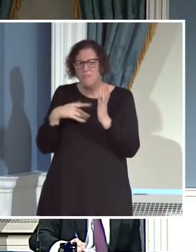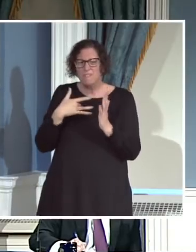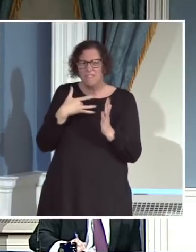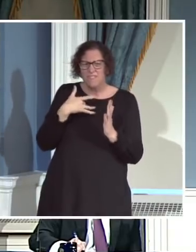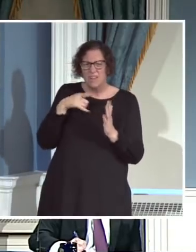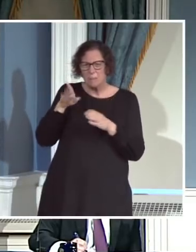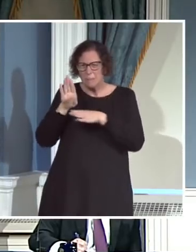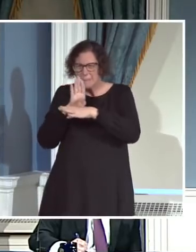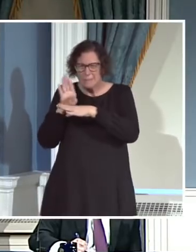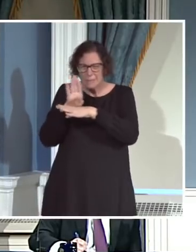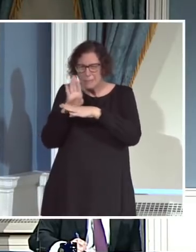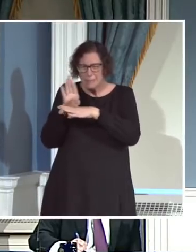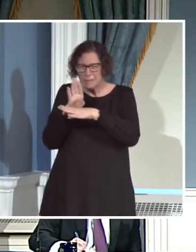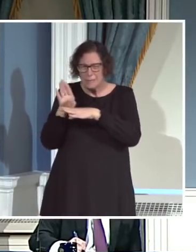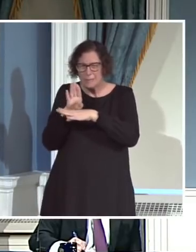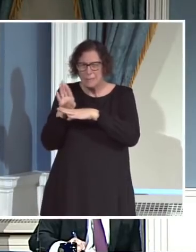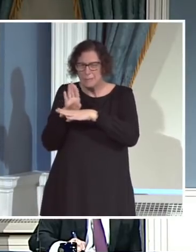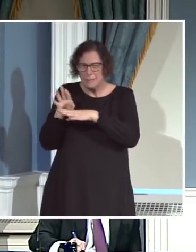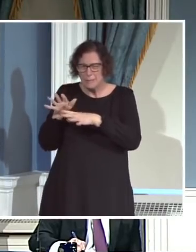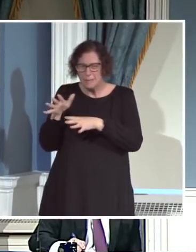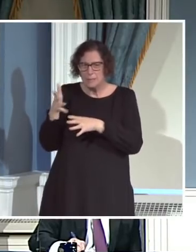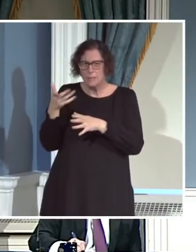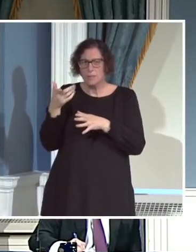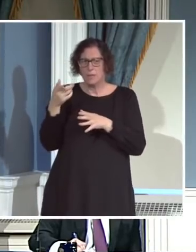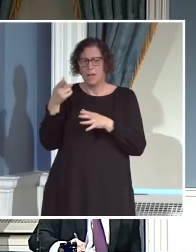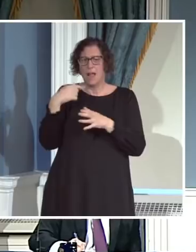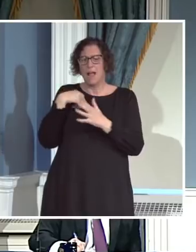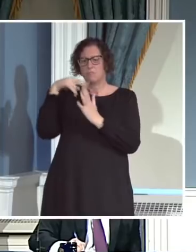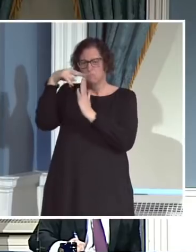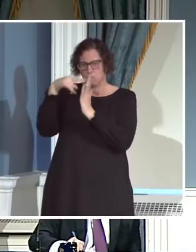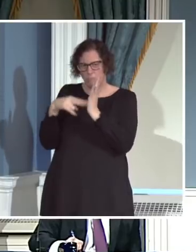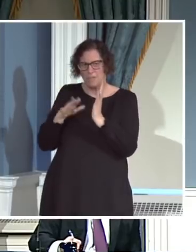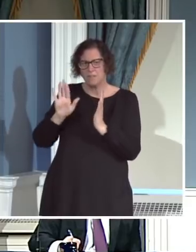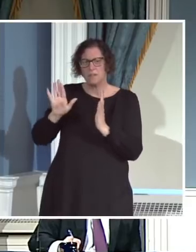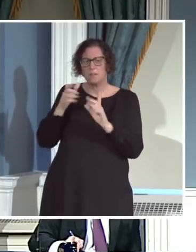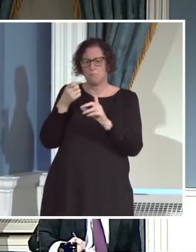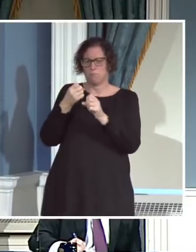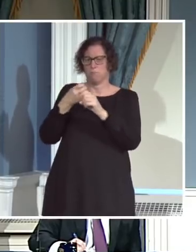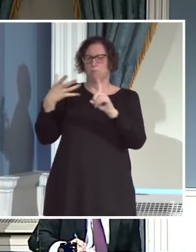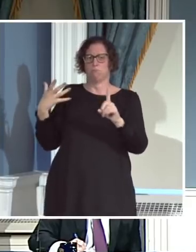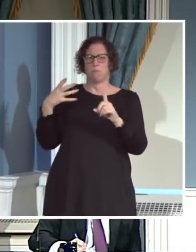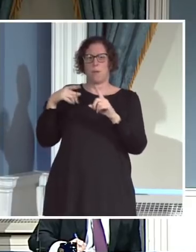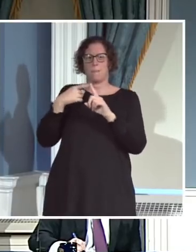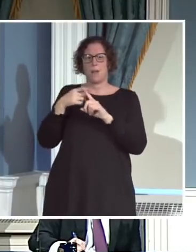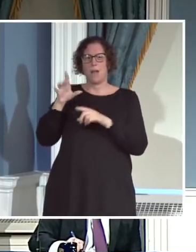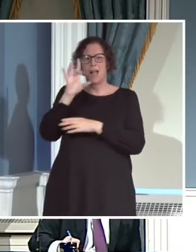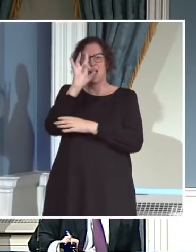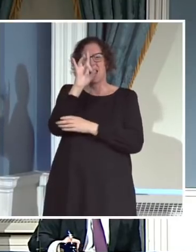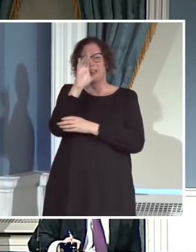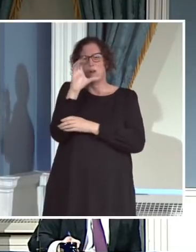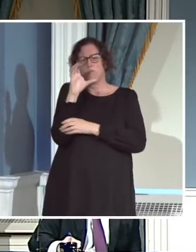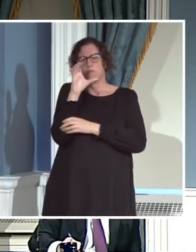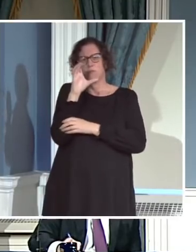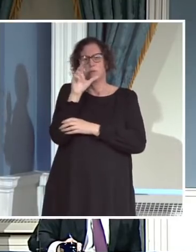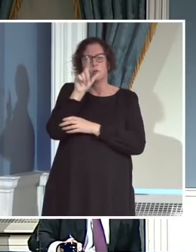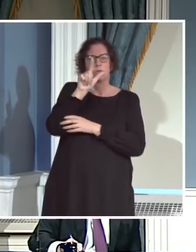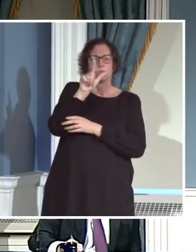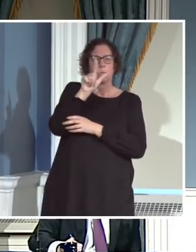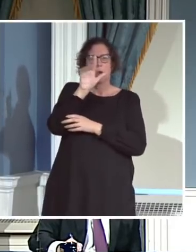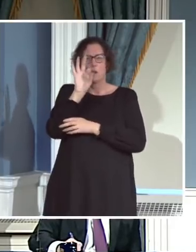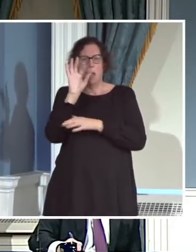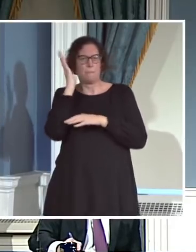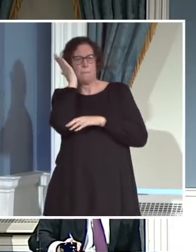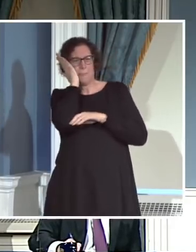they can expand to a total of 829 beds. The state, Congressman Max Rose, federal government won't give us